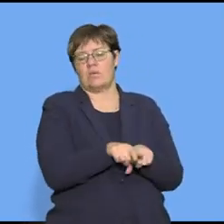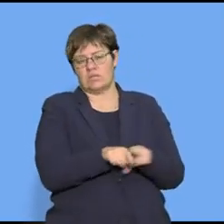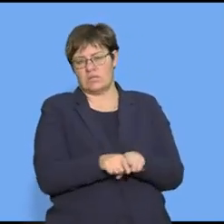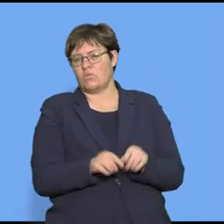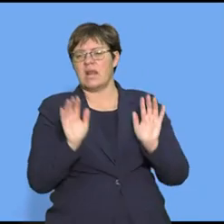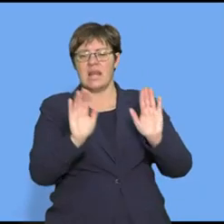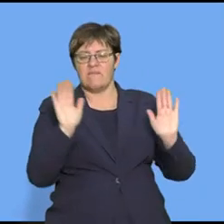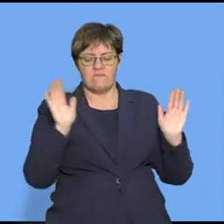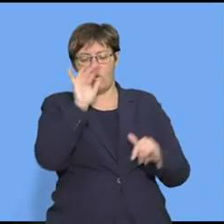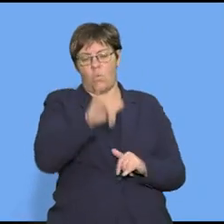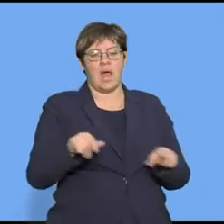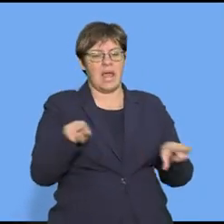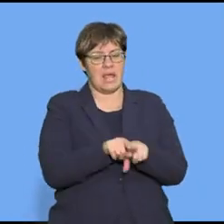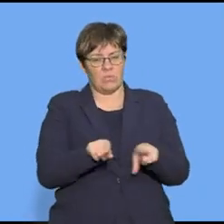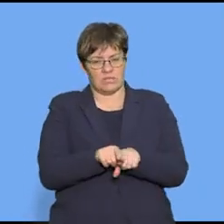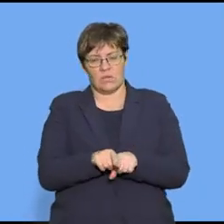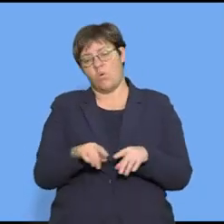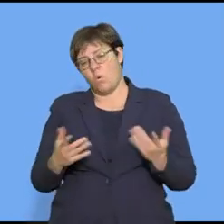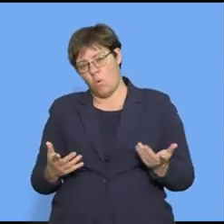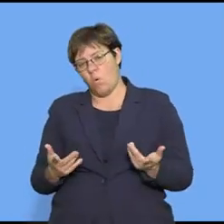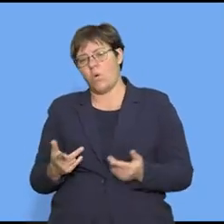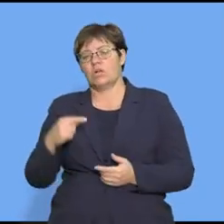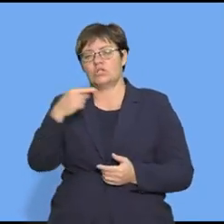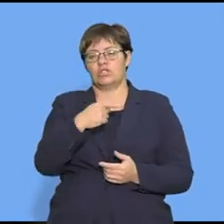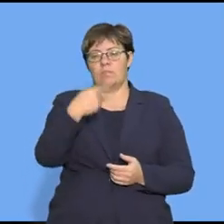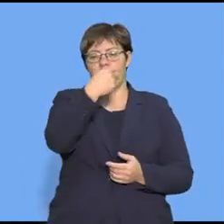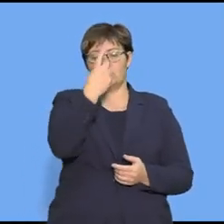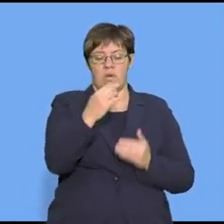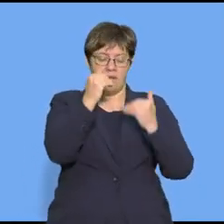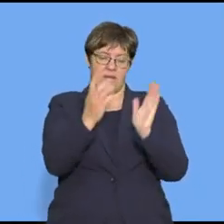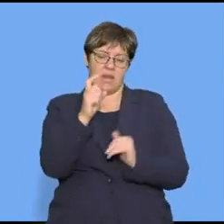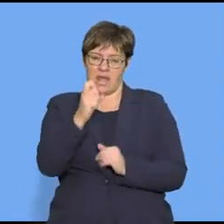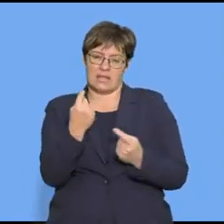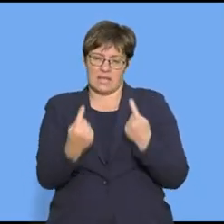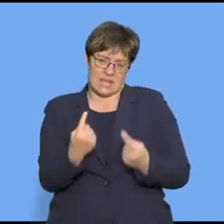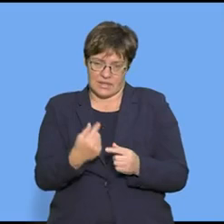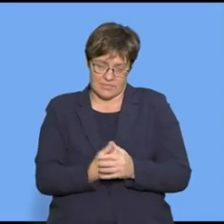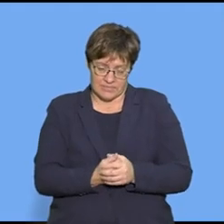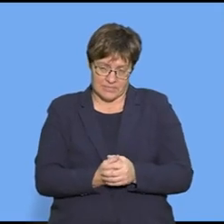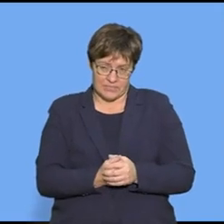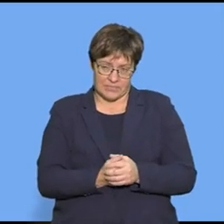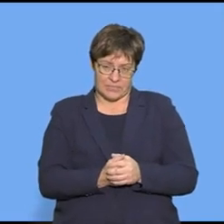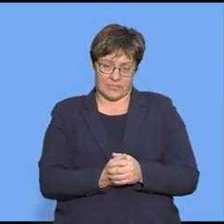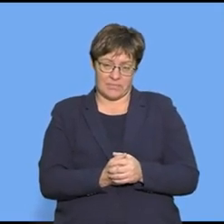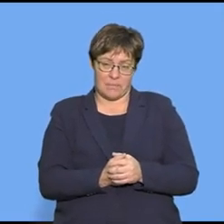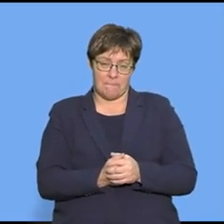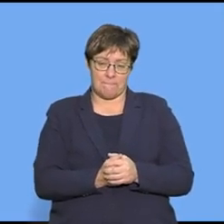you can leave it as y equals to, or you can leave it as g to the minus 1 x is equals